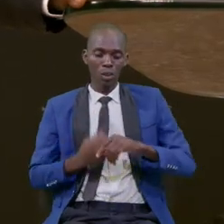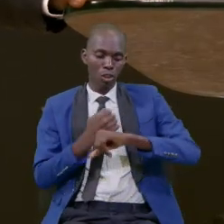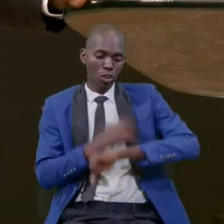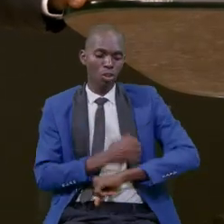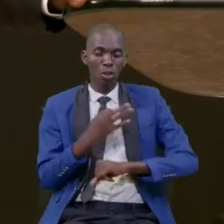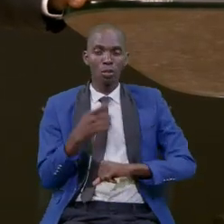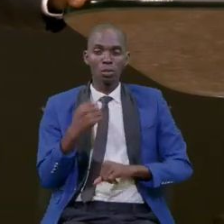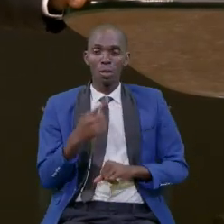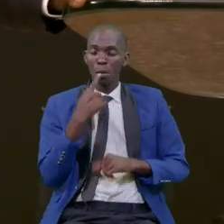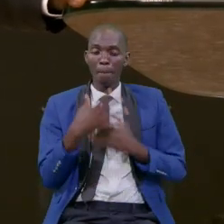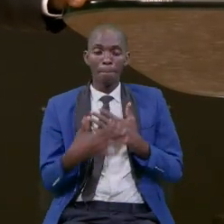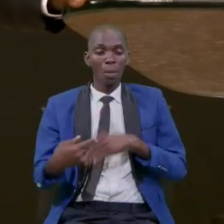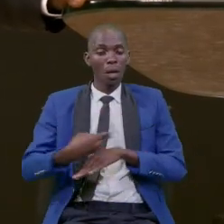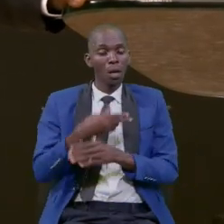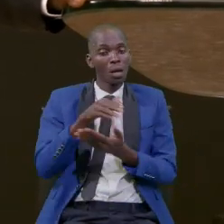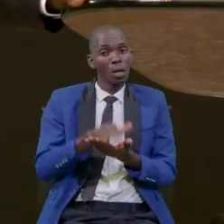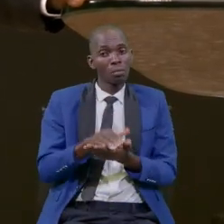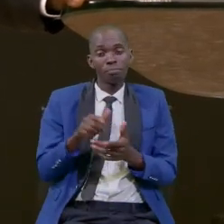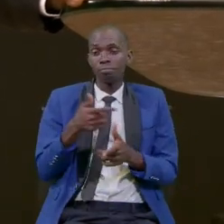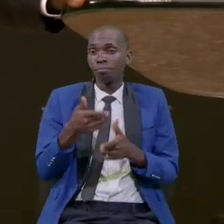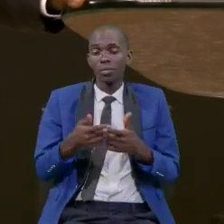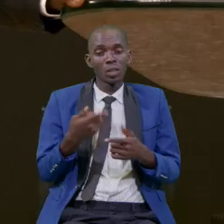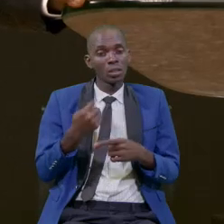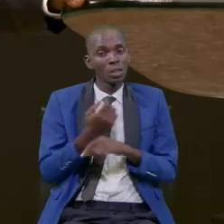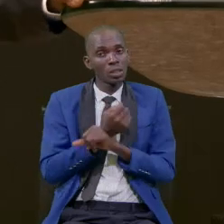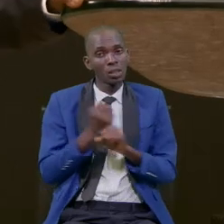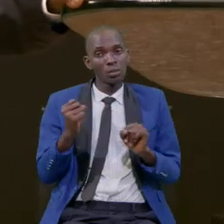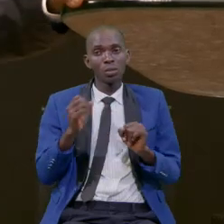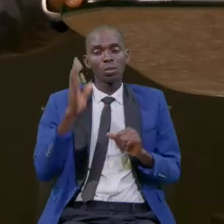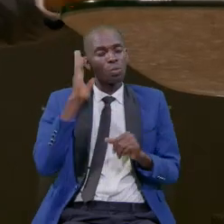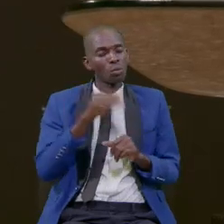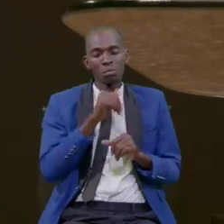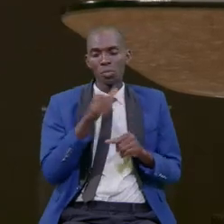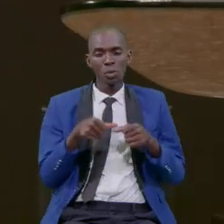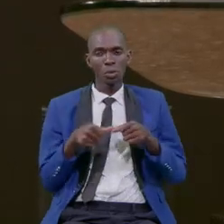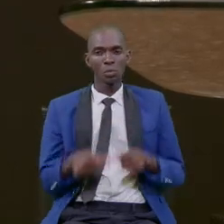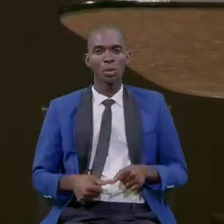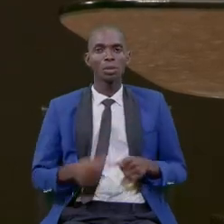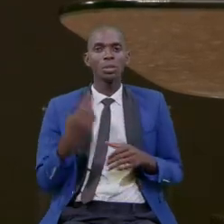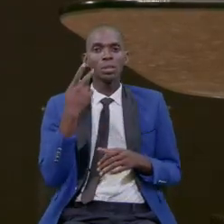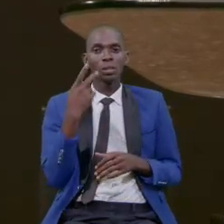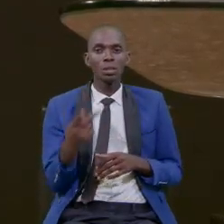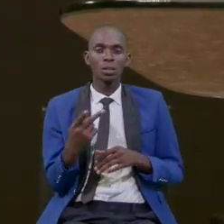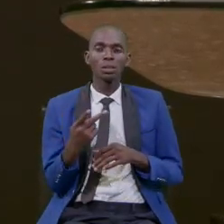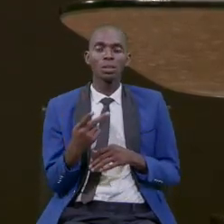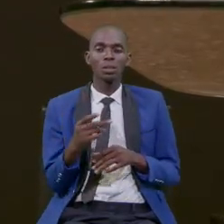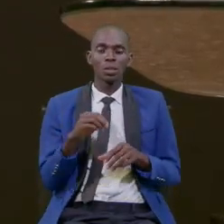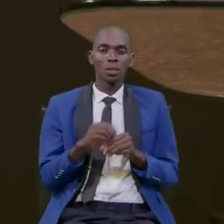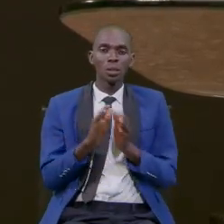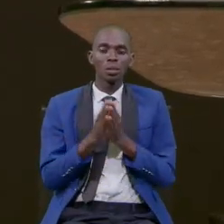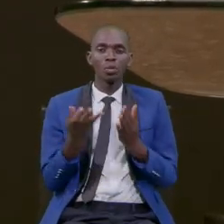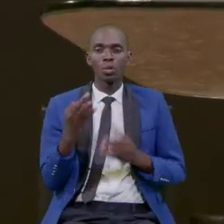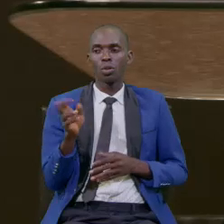Lamb, the salvation will not remain. We're coming to Hebrews